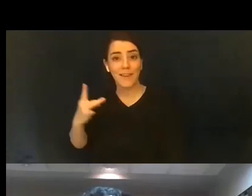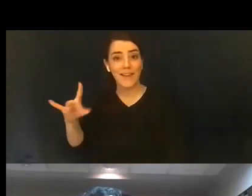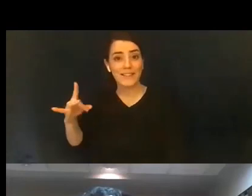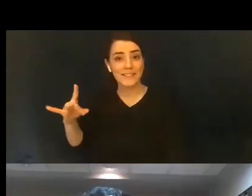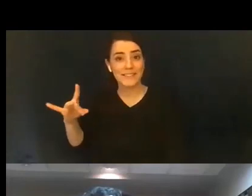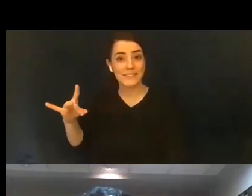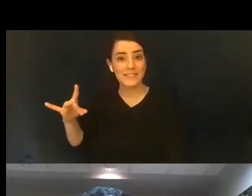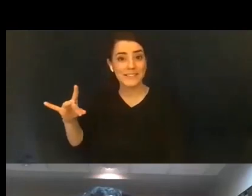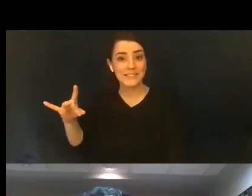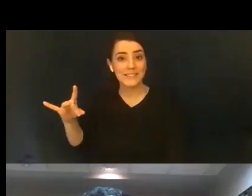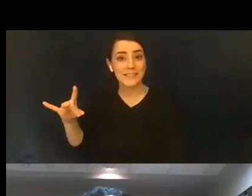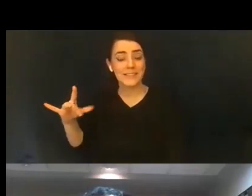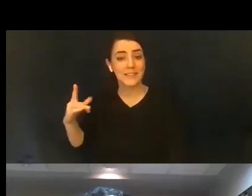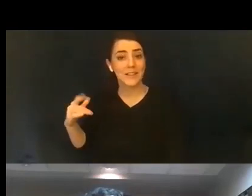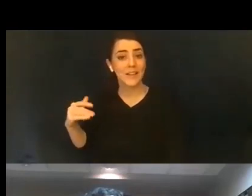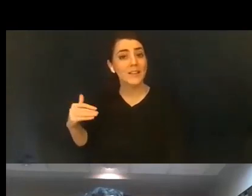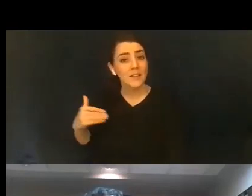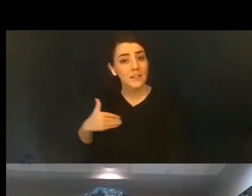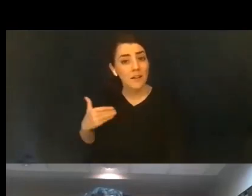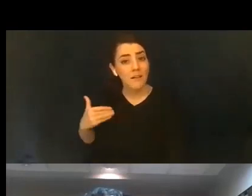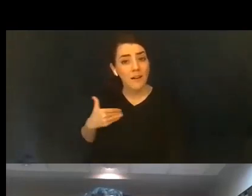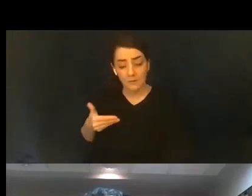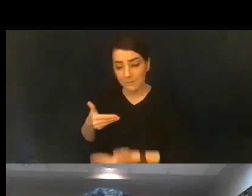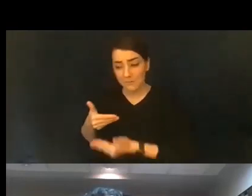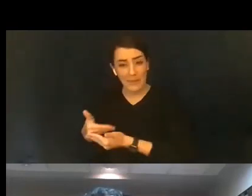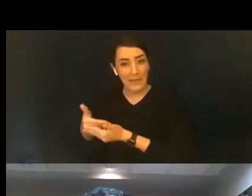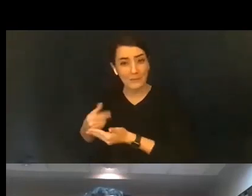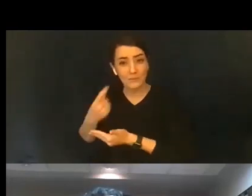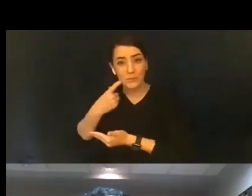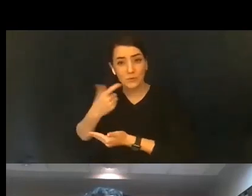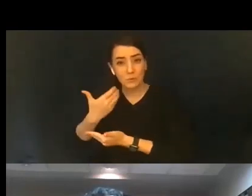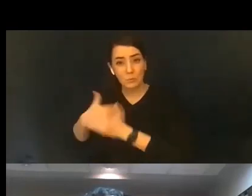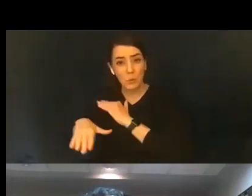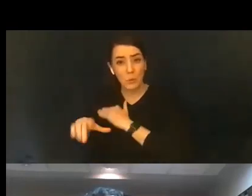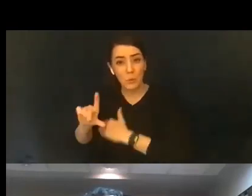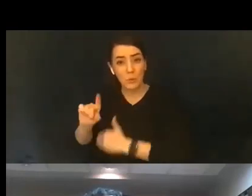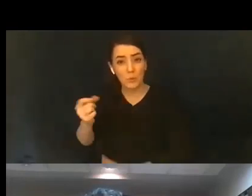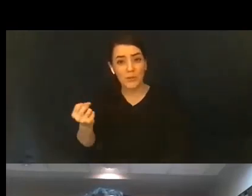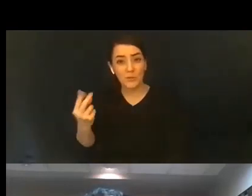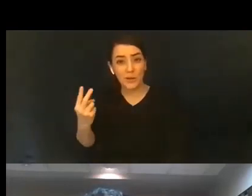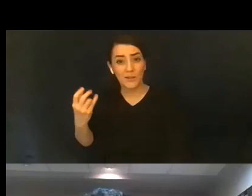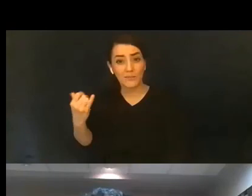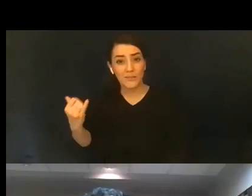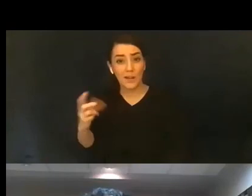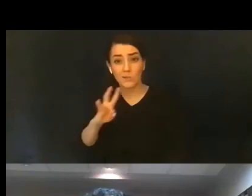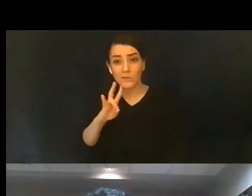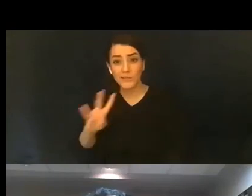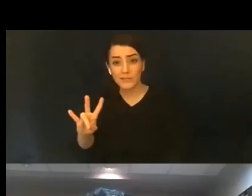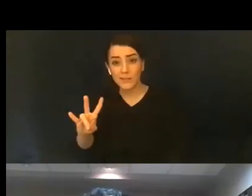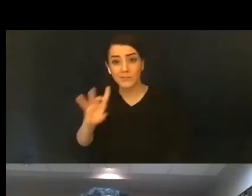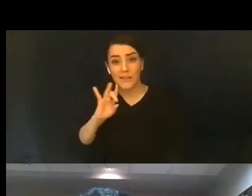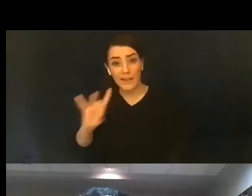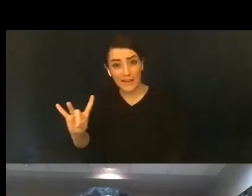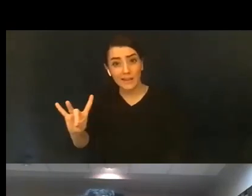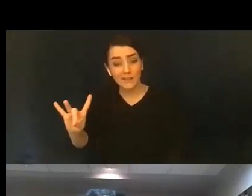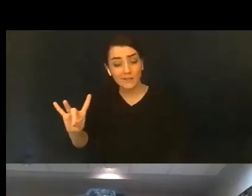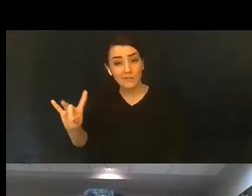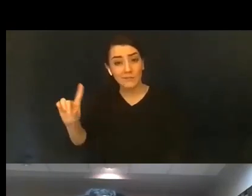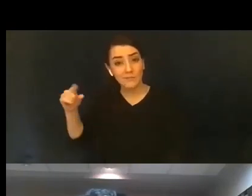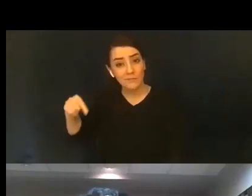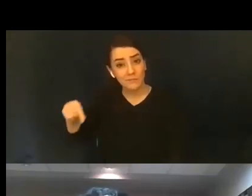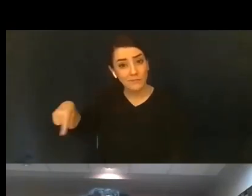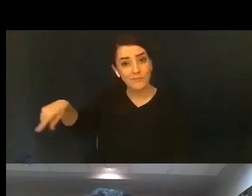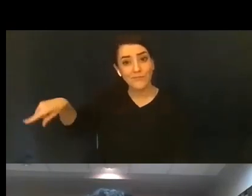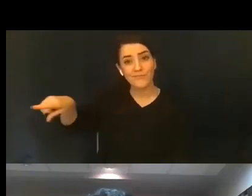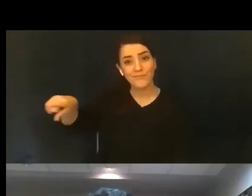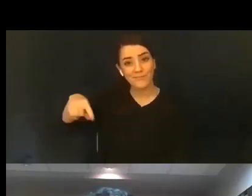and baby girl who were just born in 2012, they are now 7 and 8 years of age. So in the next 5